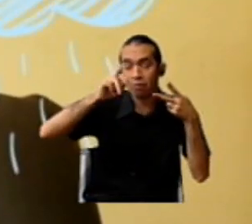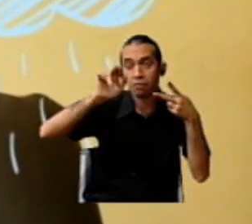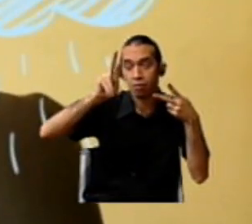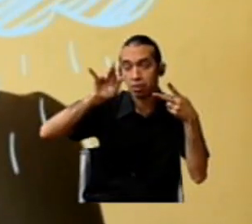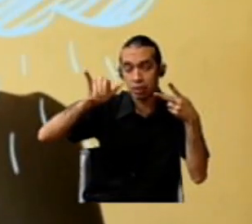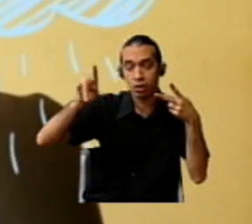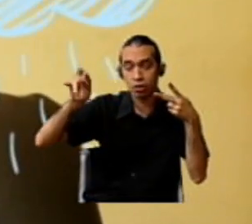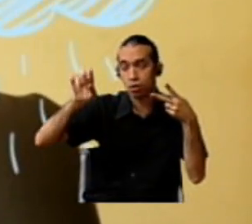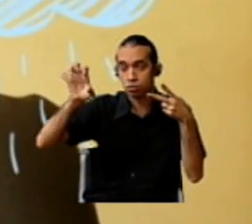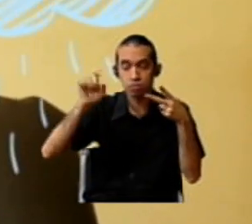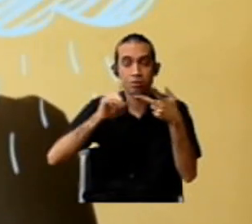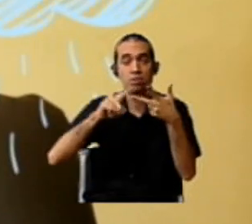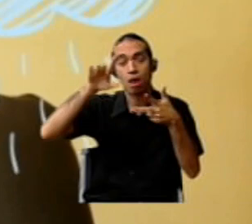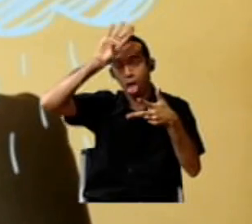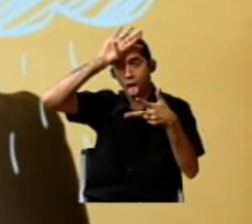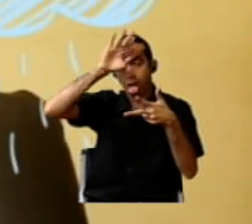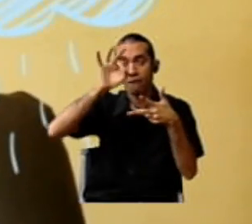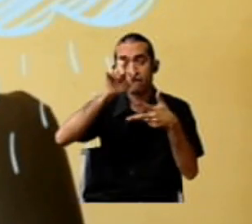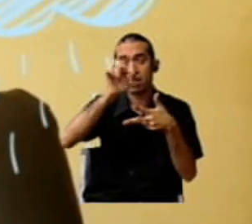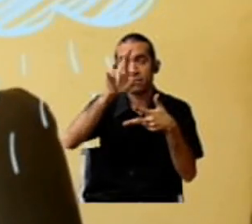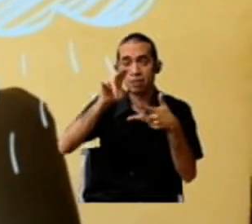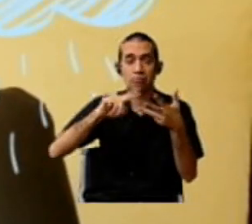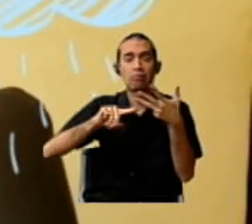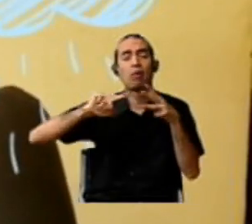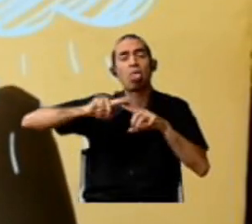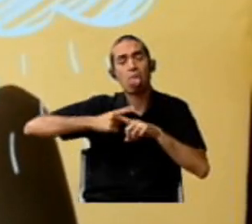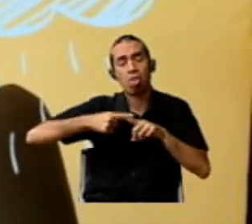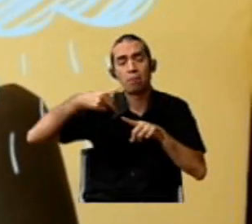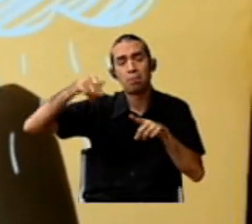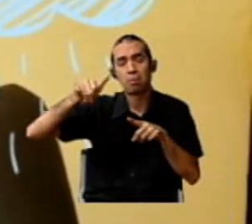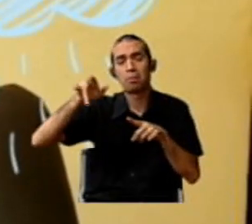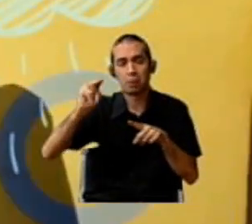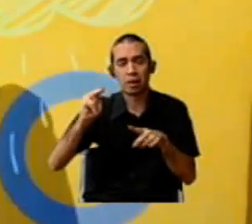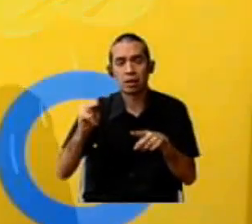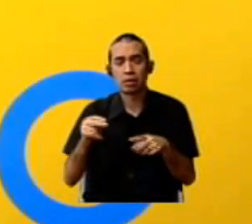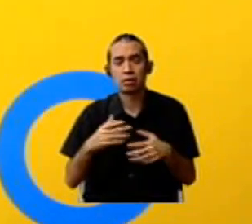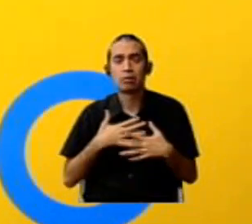fever, and pain. Bye.